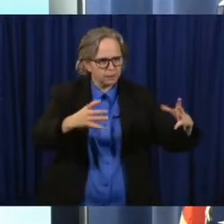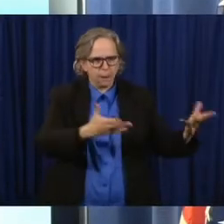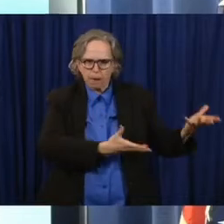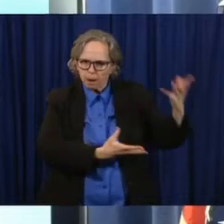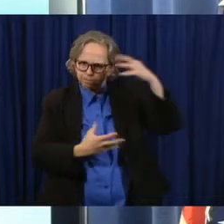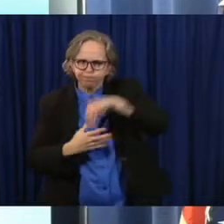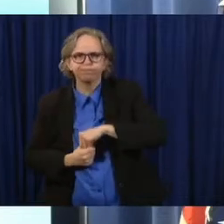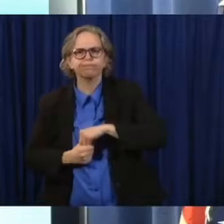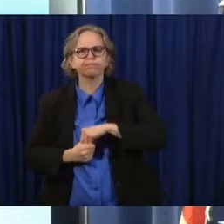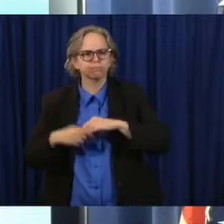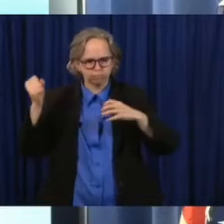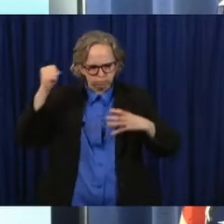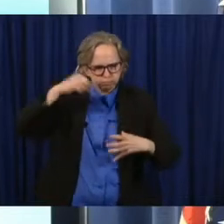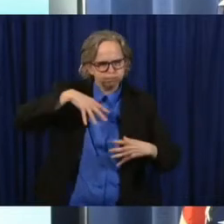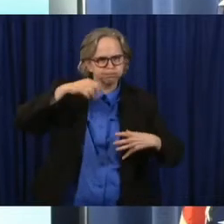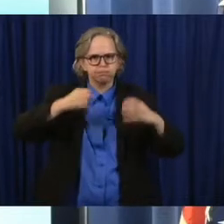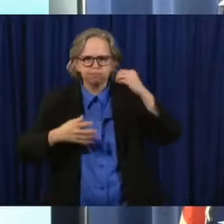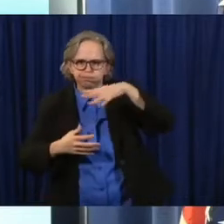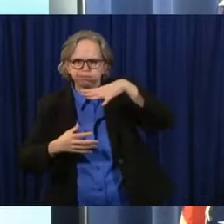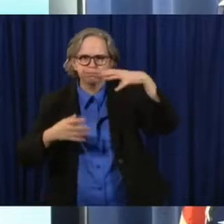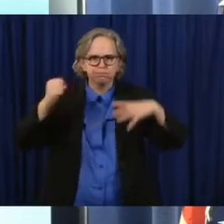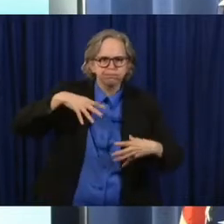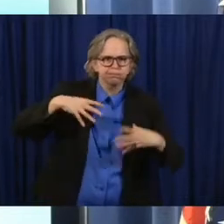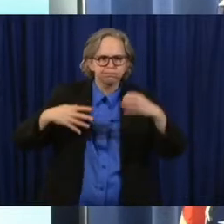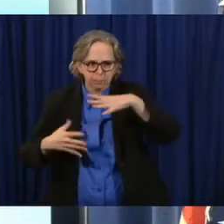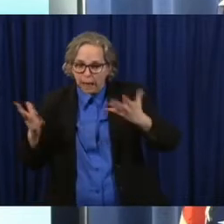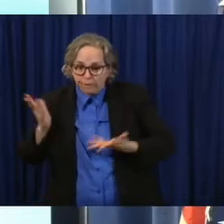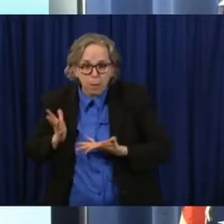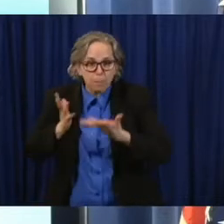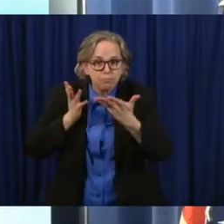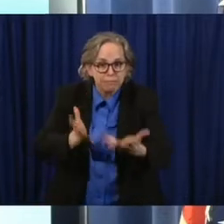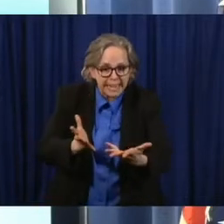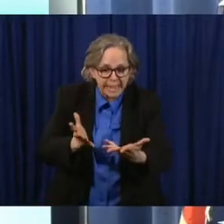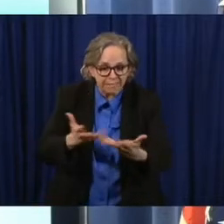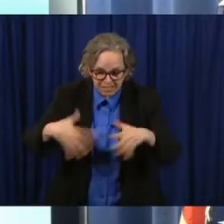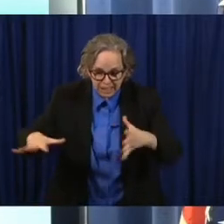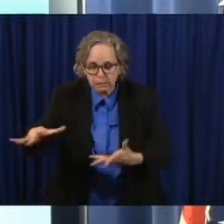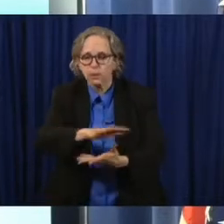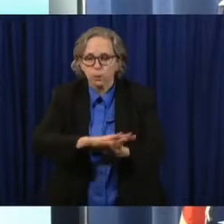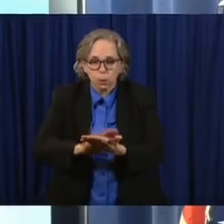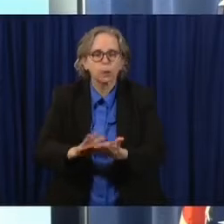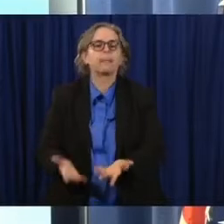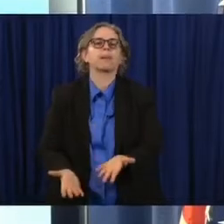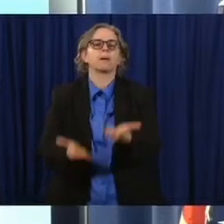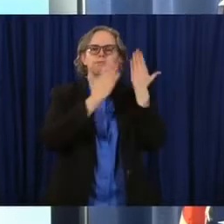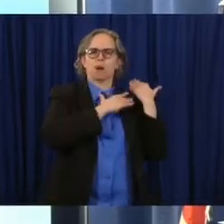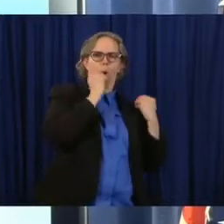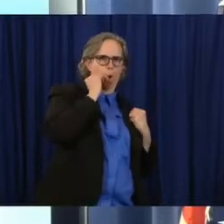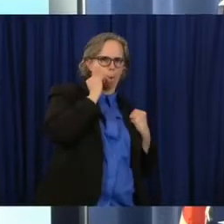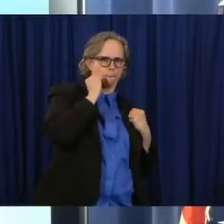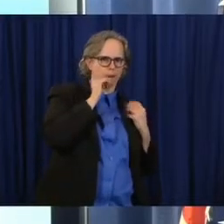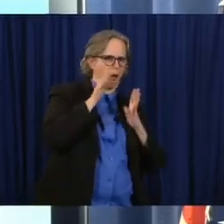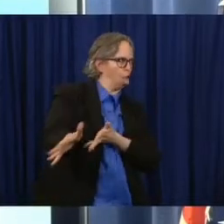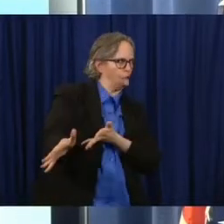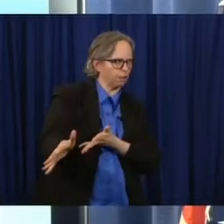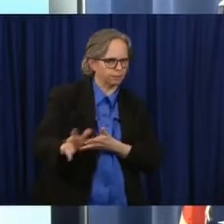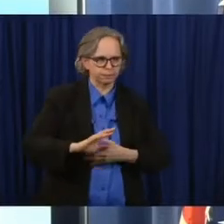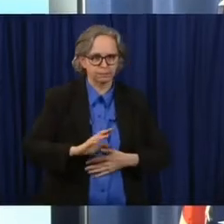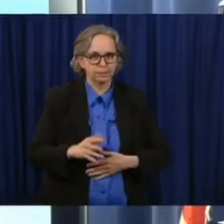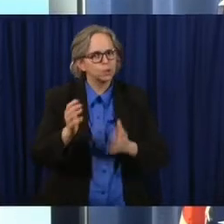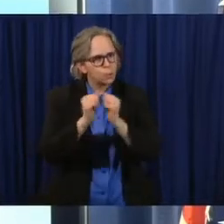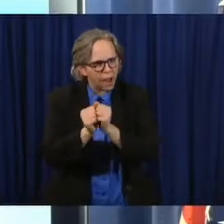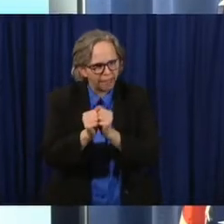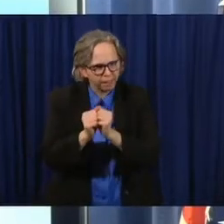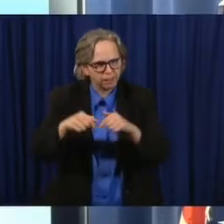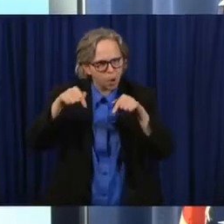your pets. Everything you bring from home should go back home. Leave no trace. Together, we can keep Ohio's